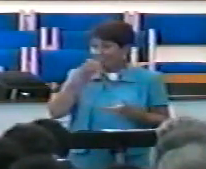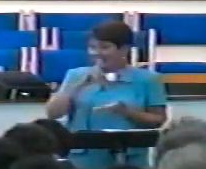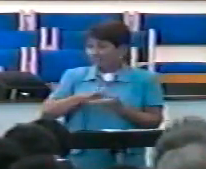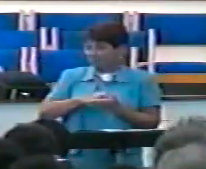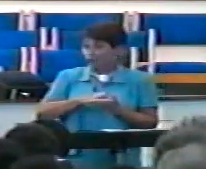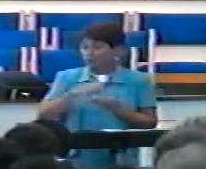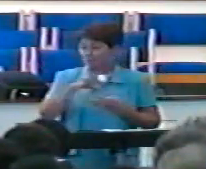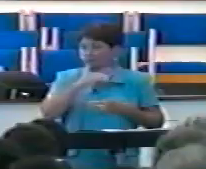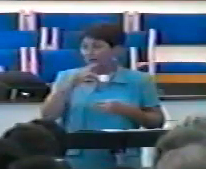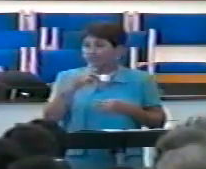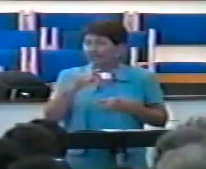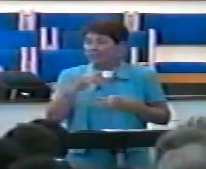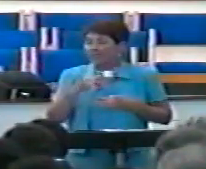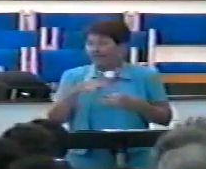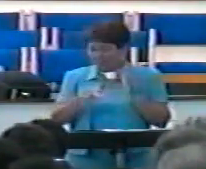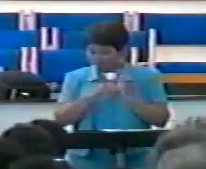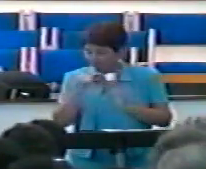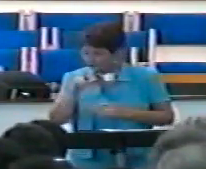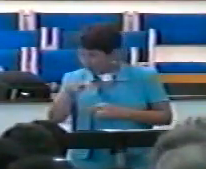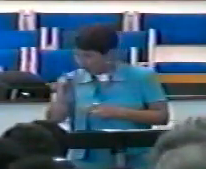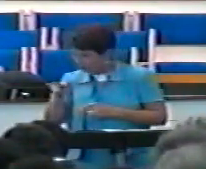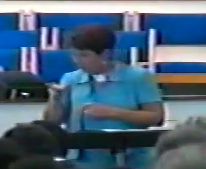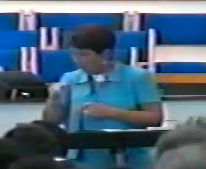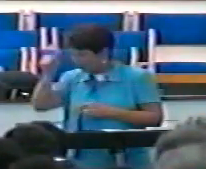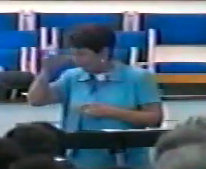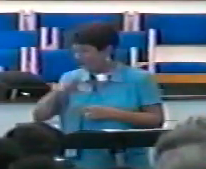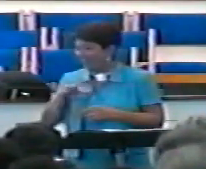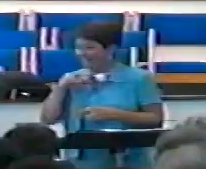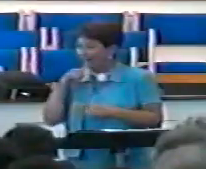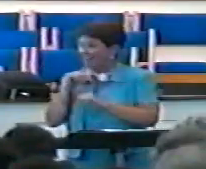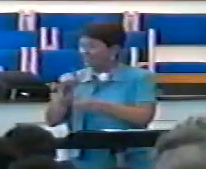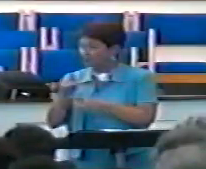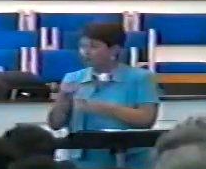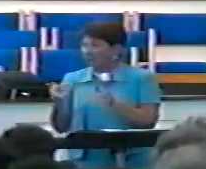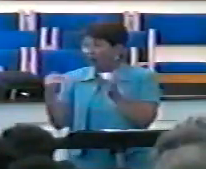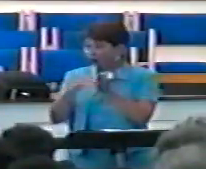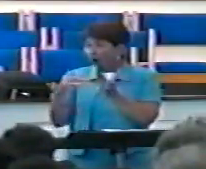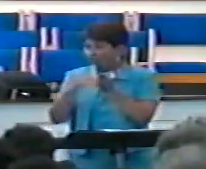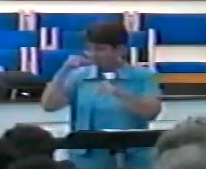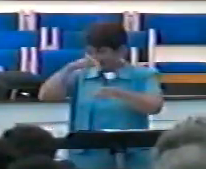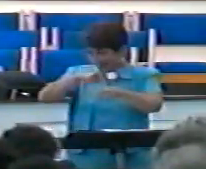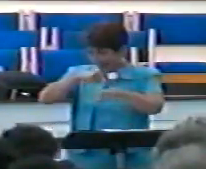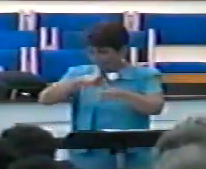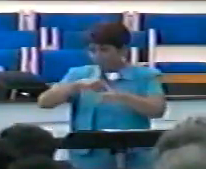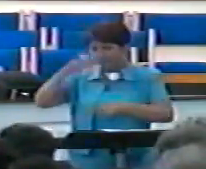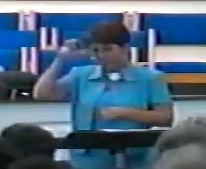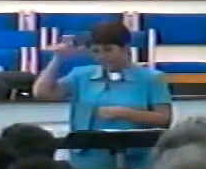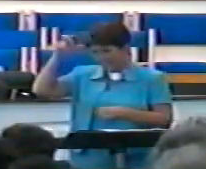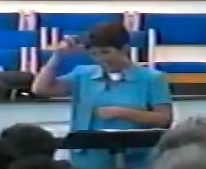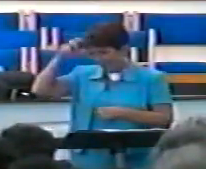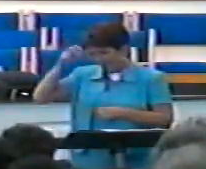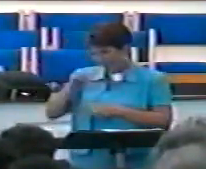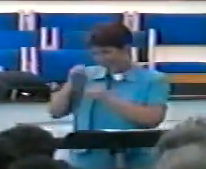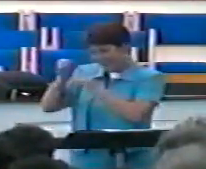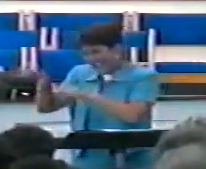And here's what the man says. He says, and oft times it hath cast him into the fire. And beloved, I think